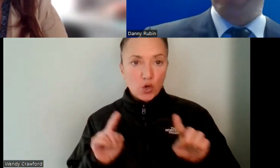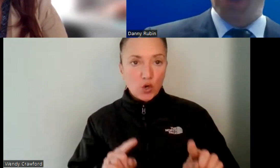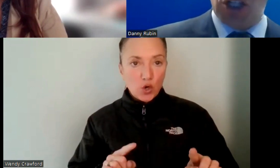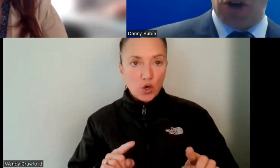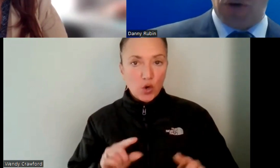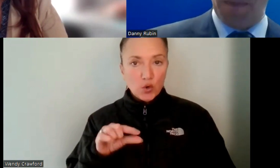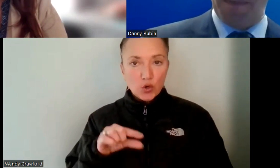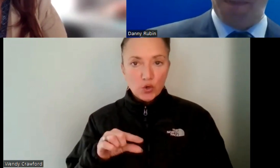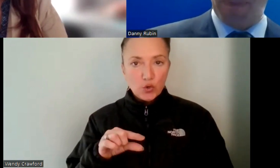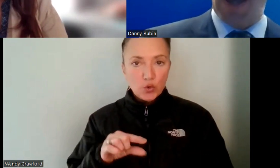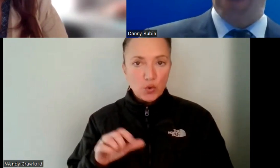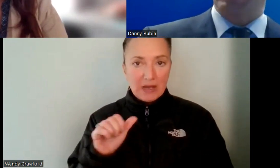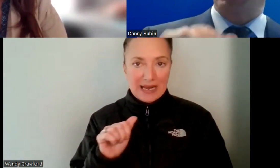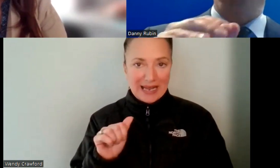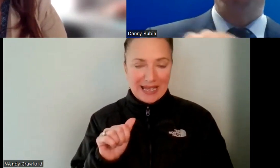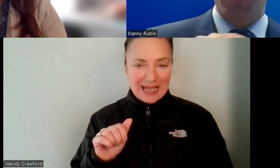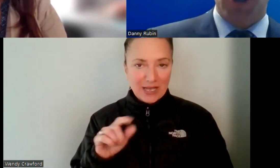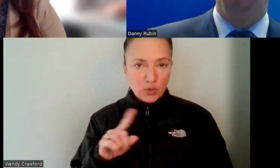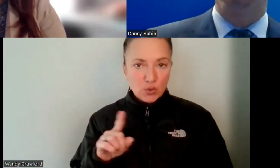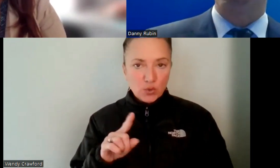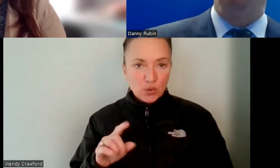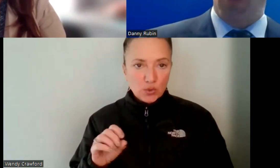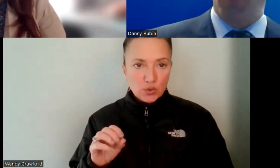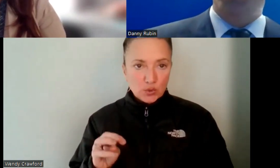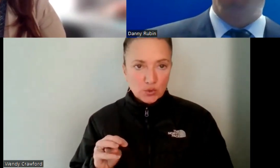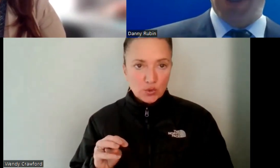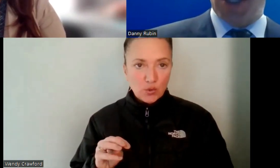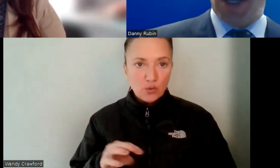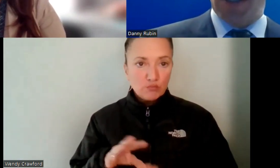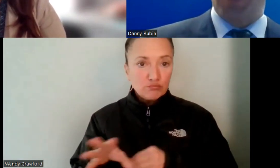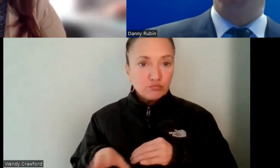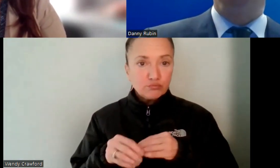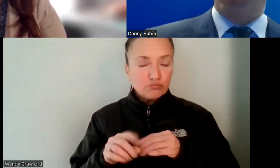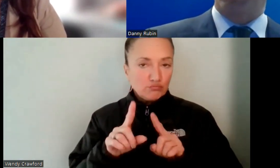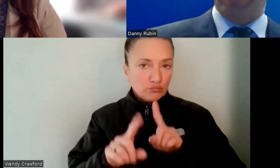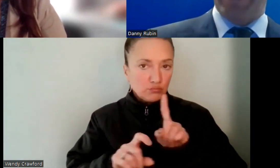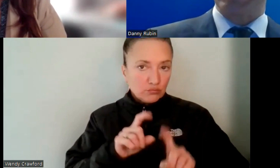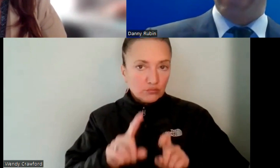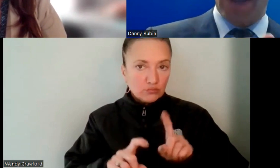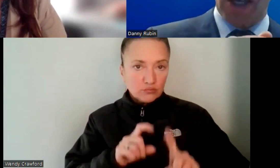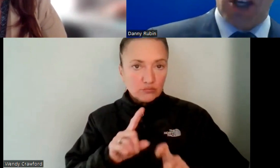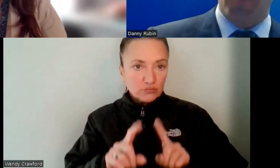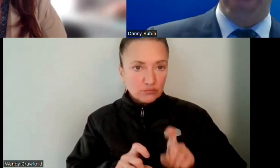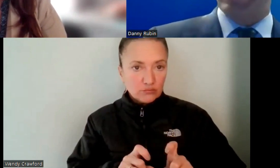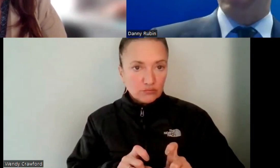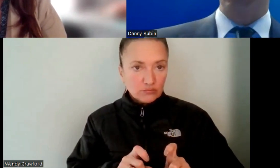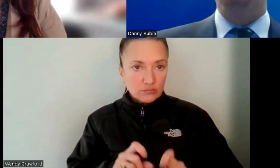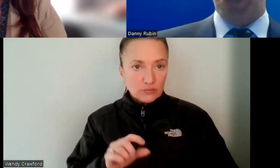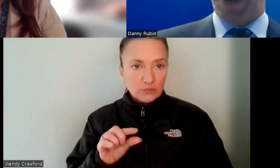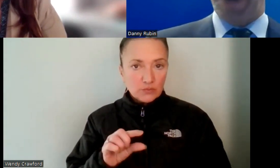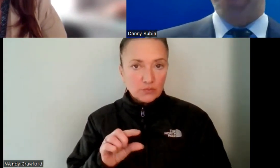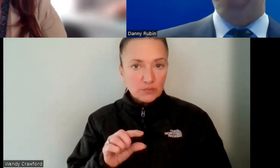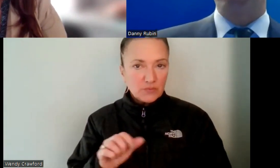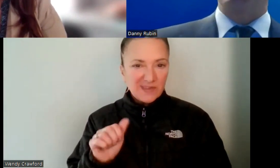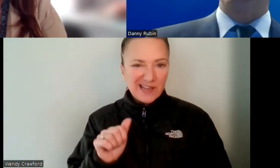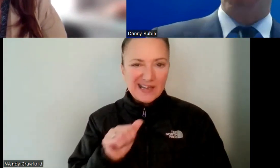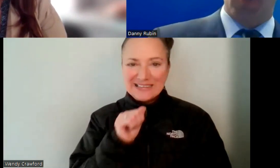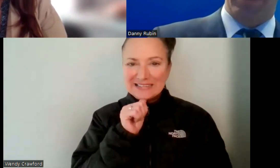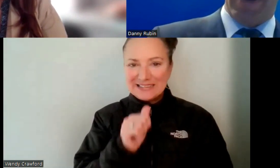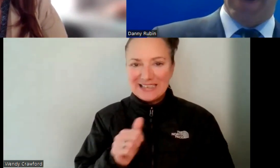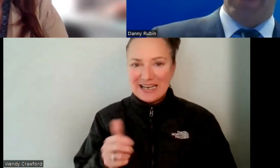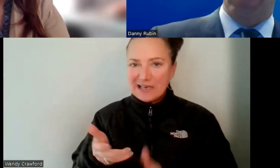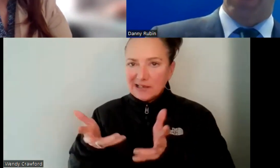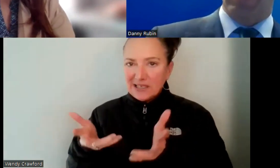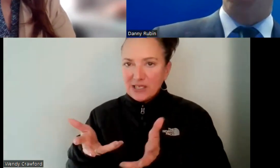Q&A area in Zoom. And I want you to start putting your own questions for our guest in the Q&A, not in the chat, in